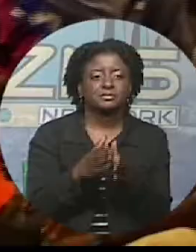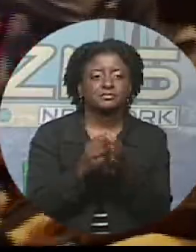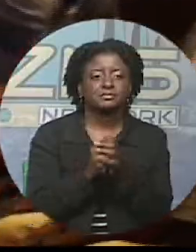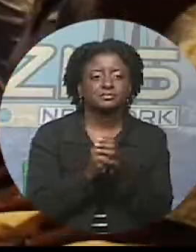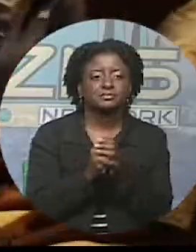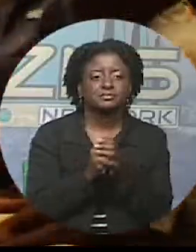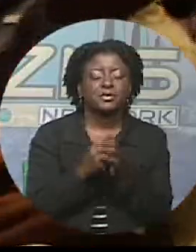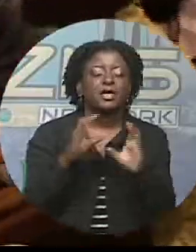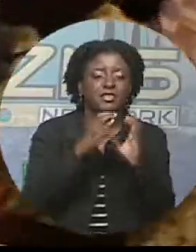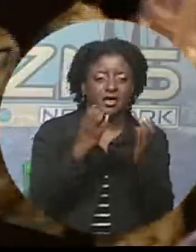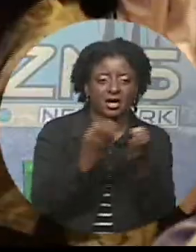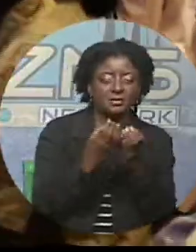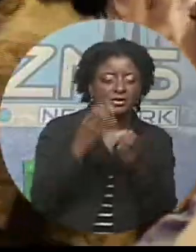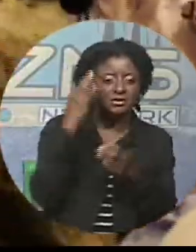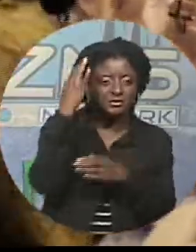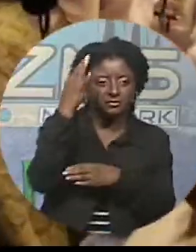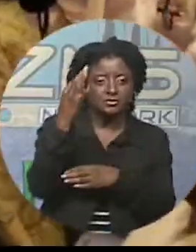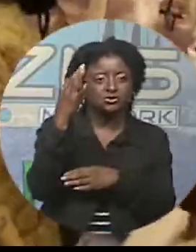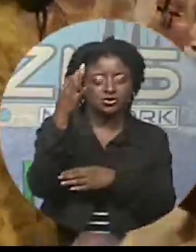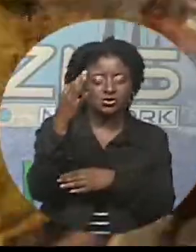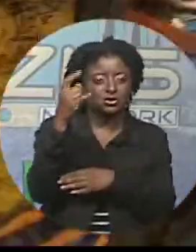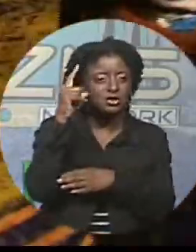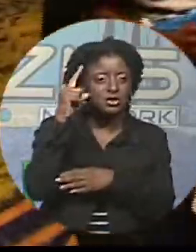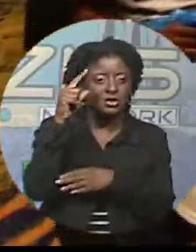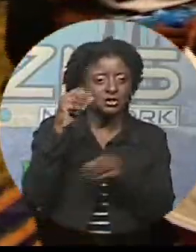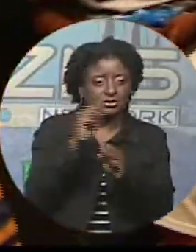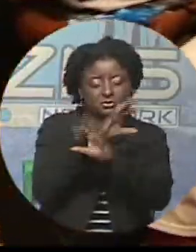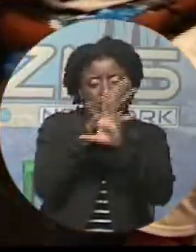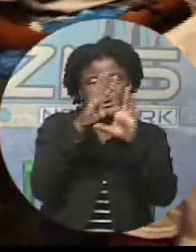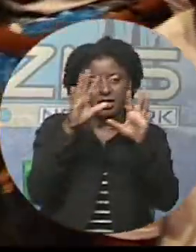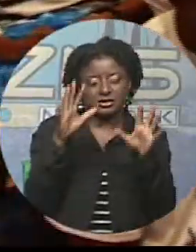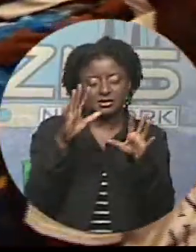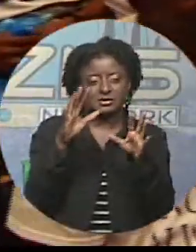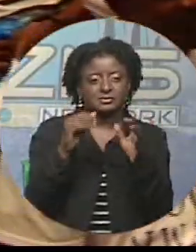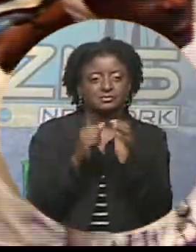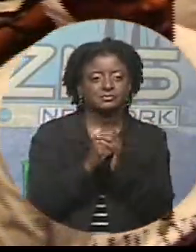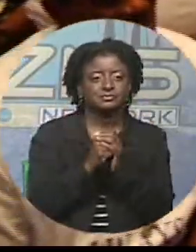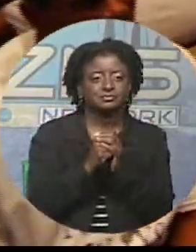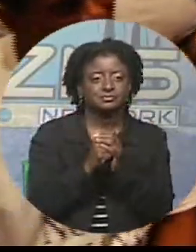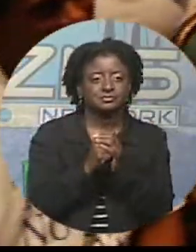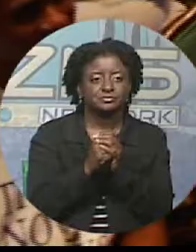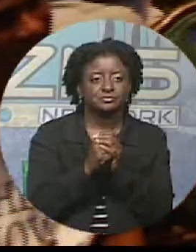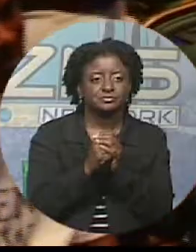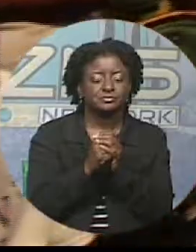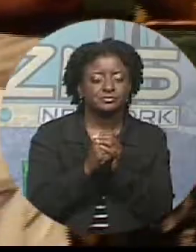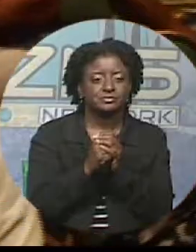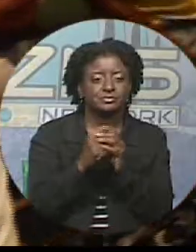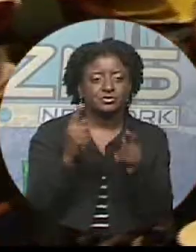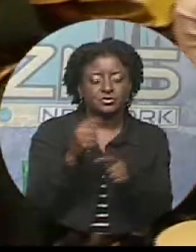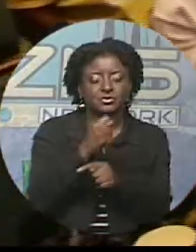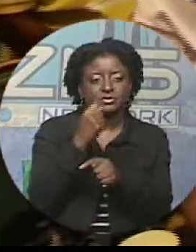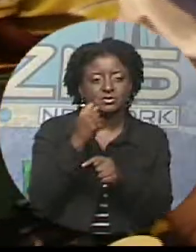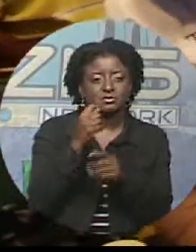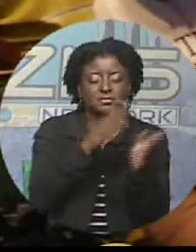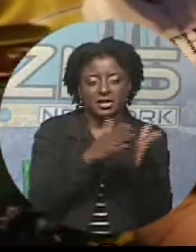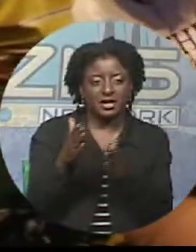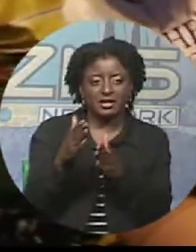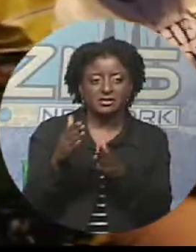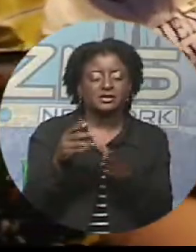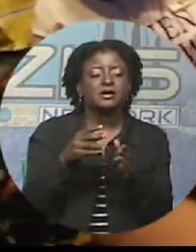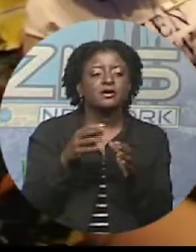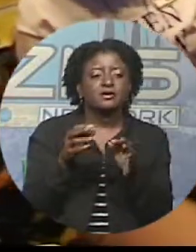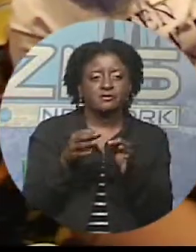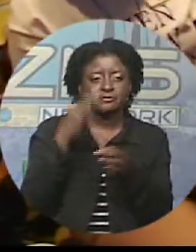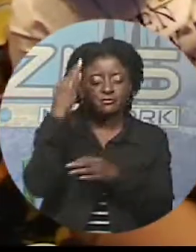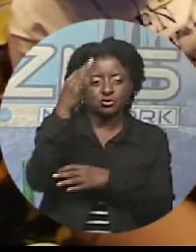company's future looks bright as it seeks to build on what it started many years ago. Plans include future expansion and other